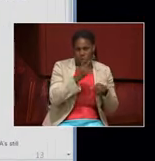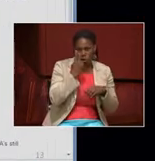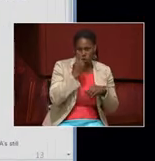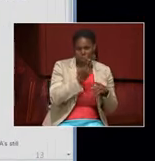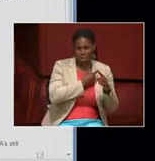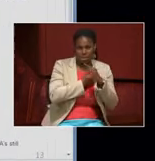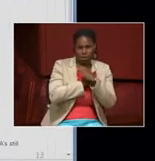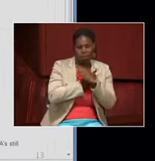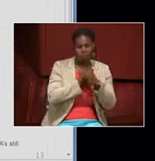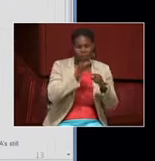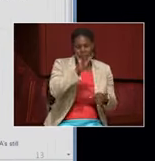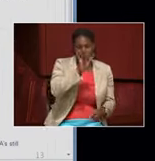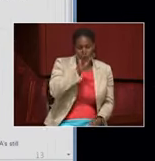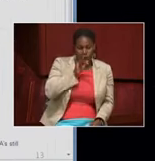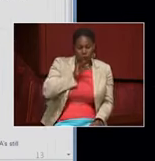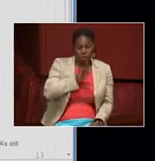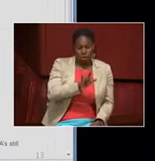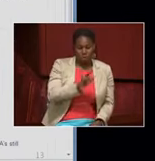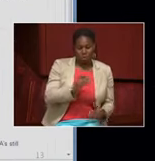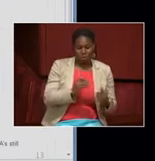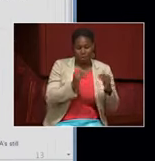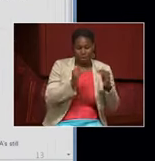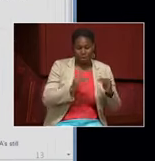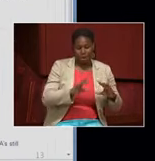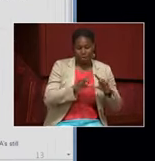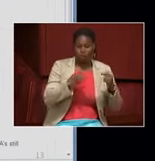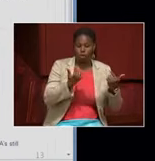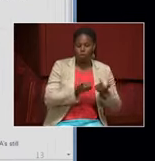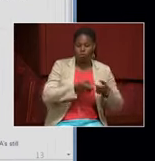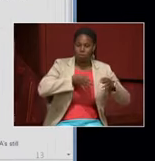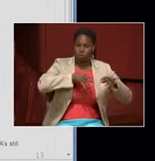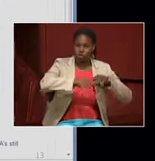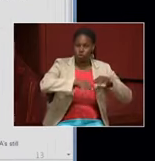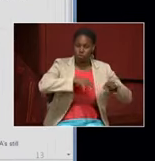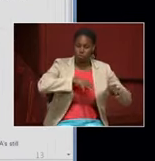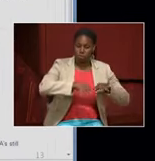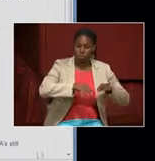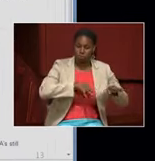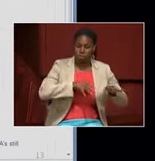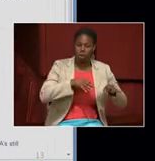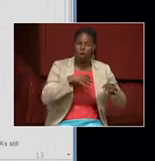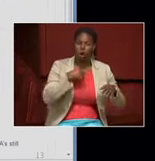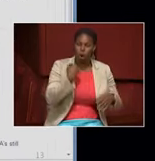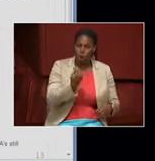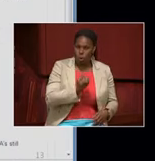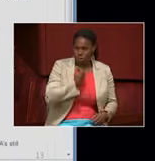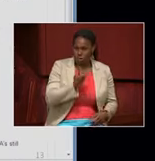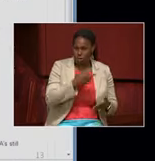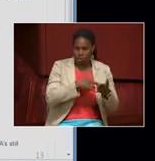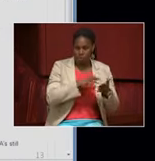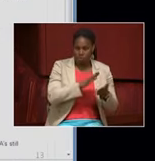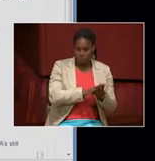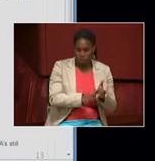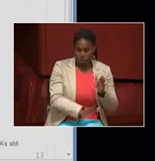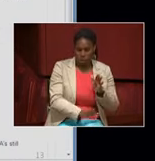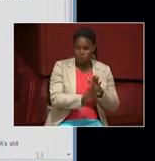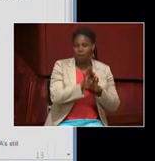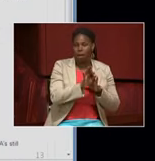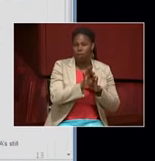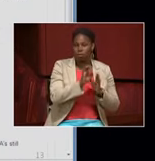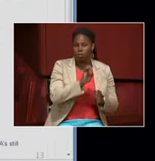we scroll down to the next group, we have description-only records that were found for Civil War